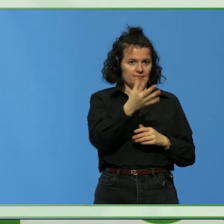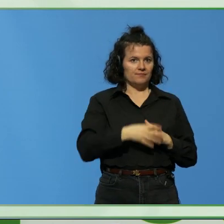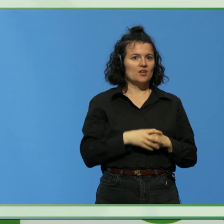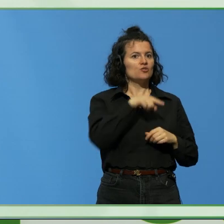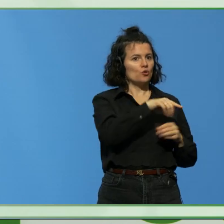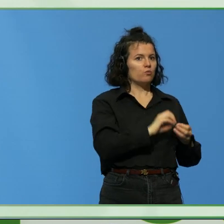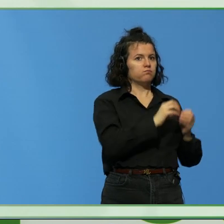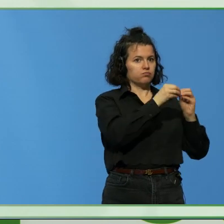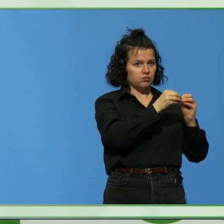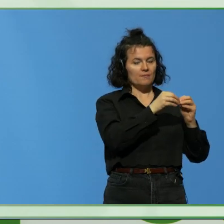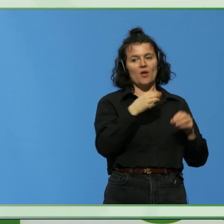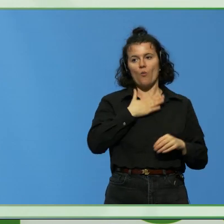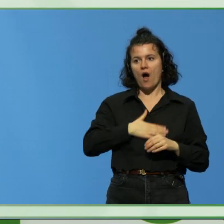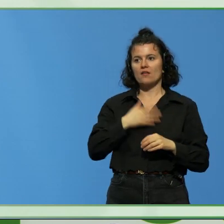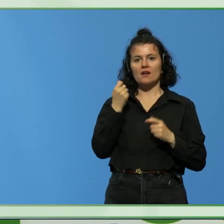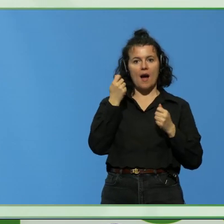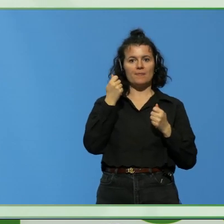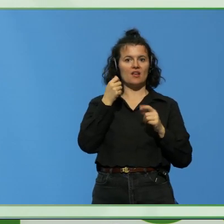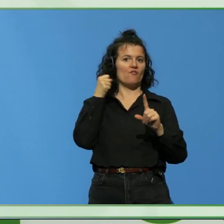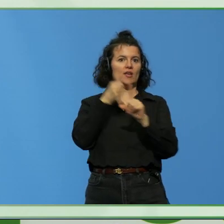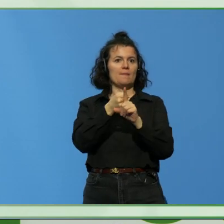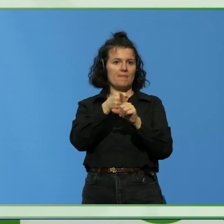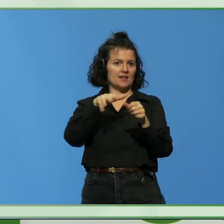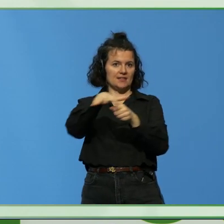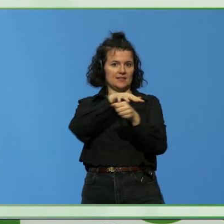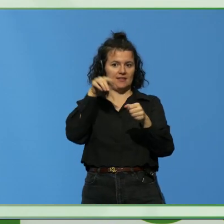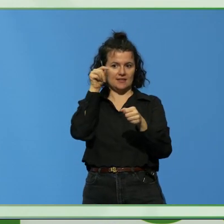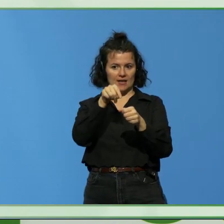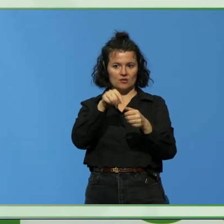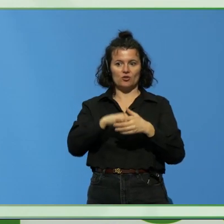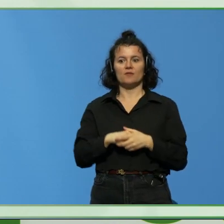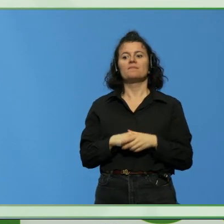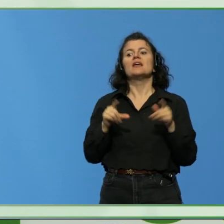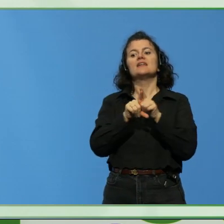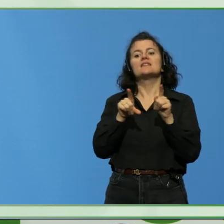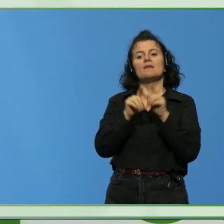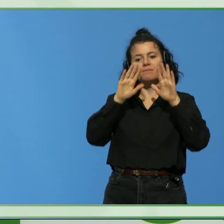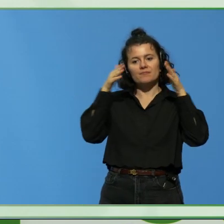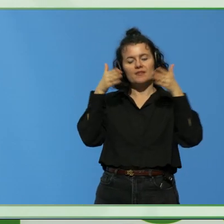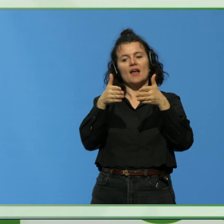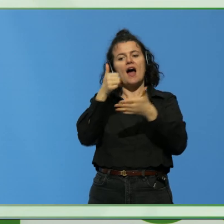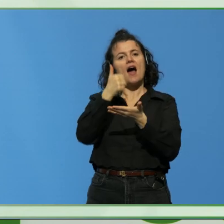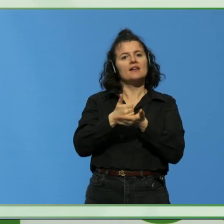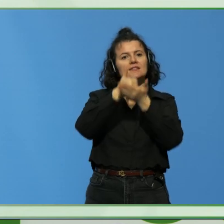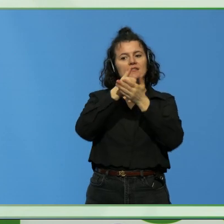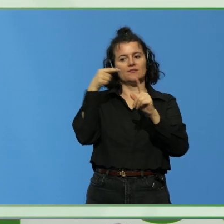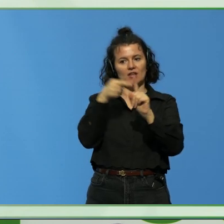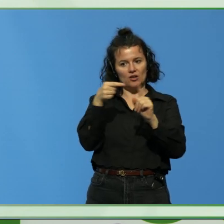impact sector, bringing in a focus on assistive technology, inclusive services, and scalable business